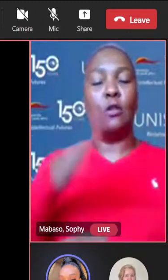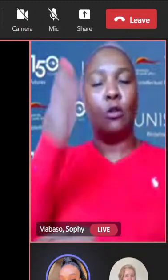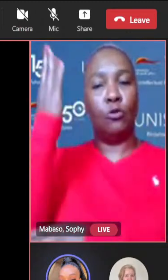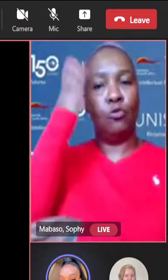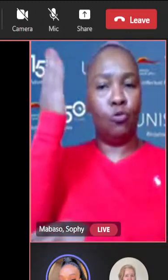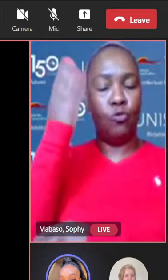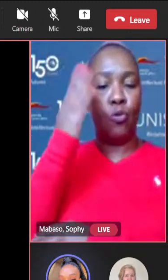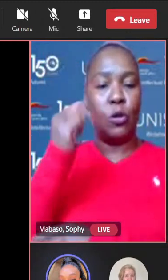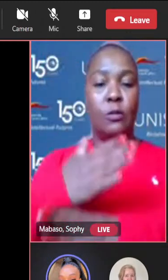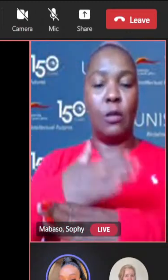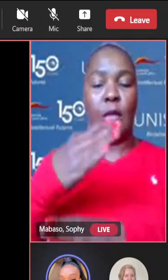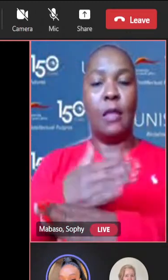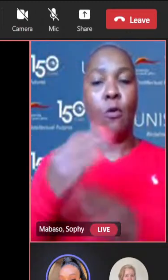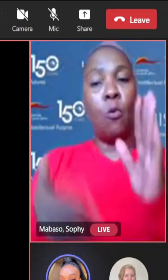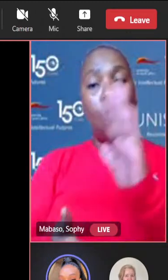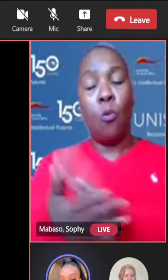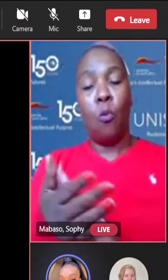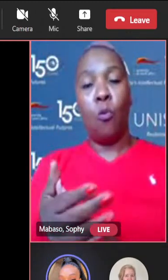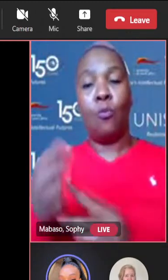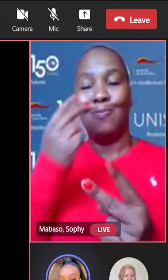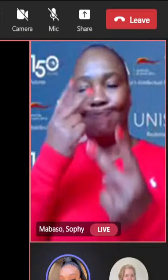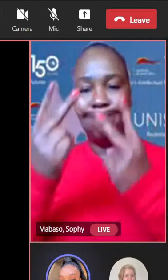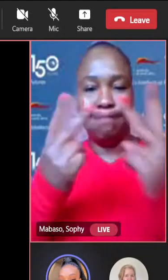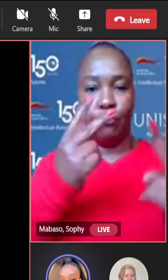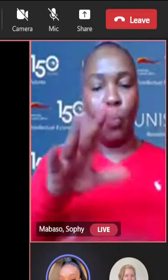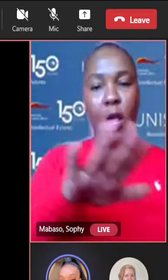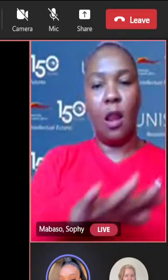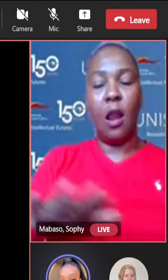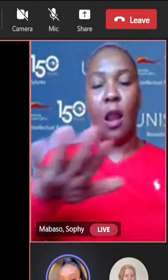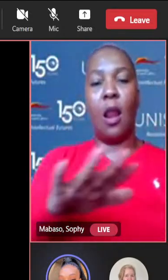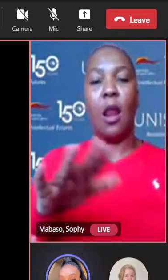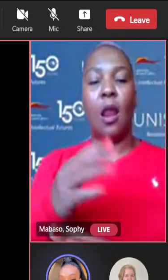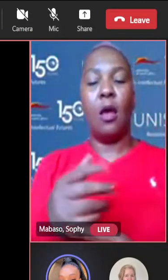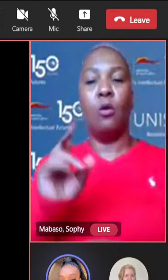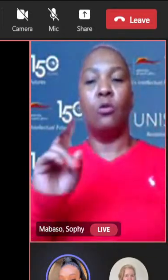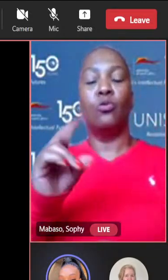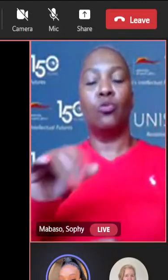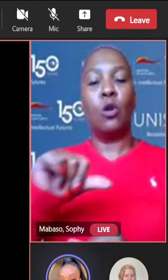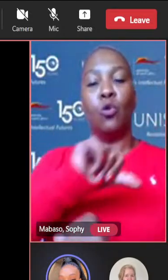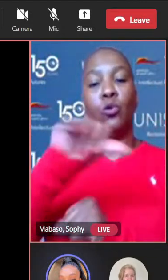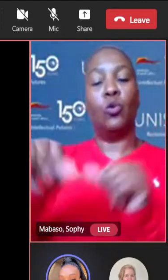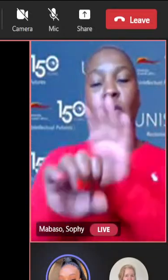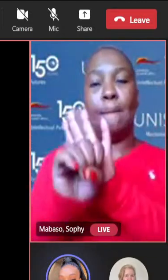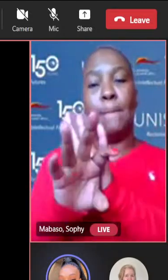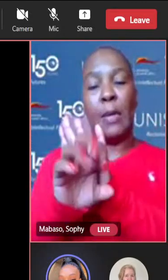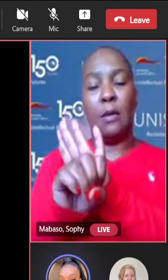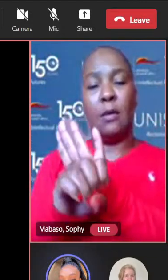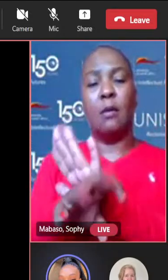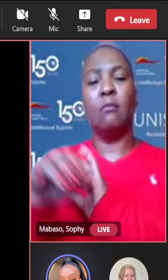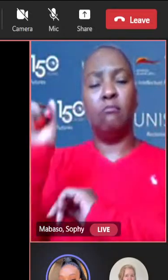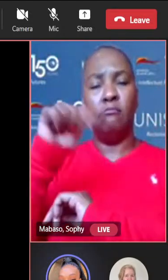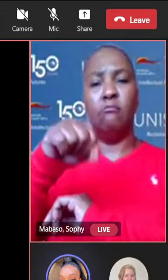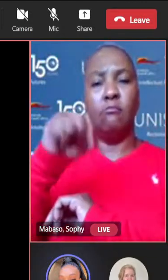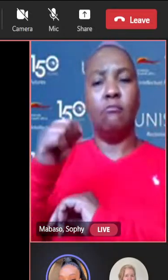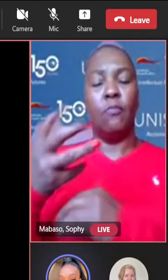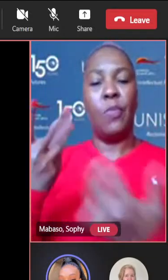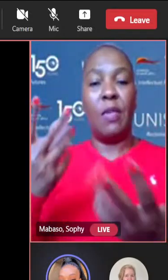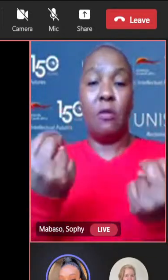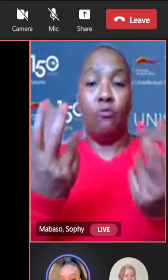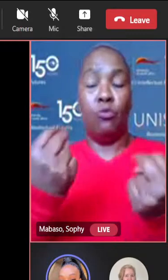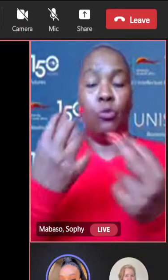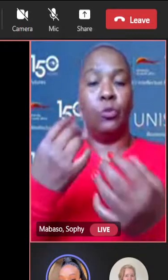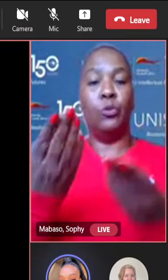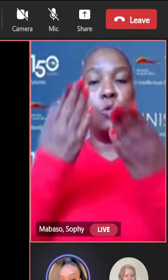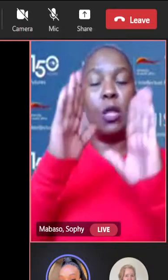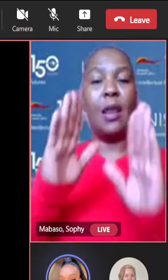can go visit them with their location. We are also on social media. And if there are new students